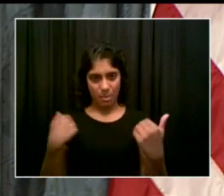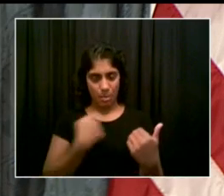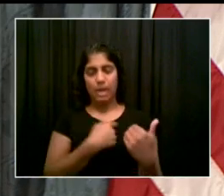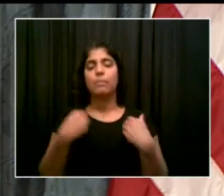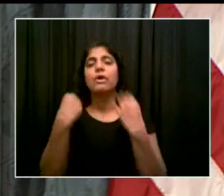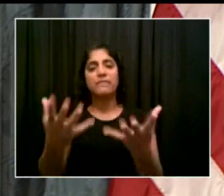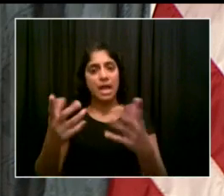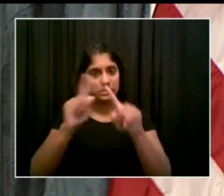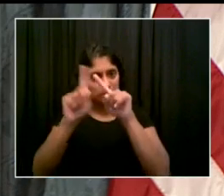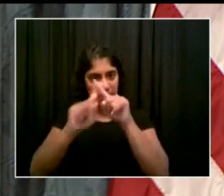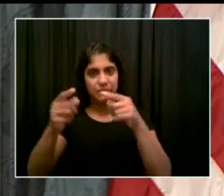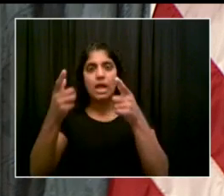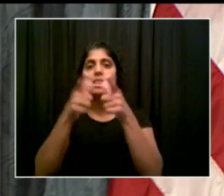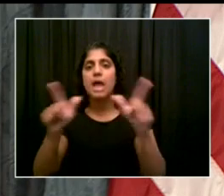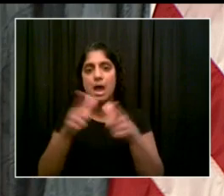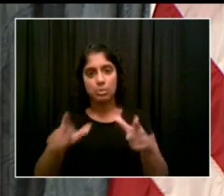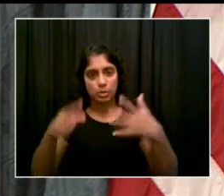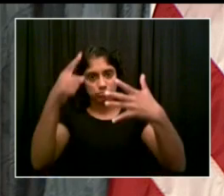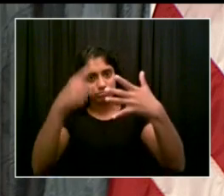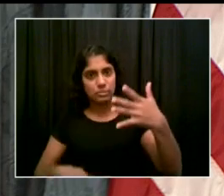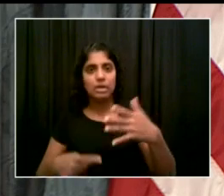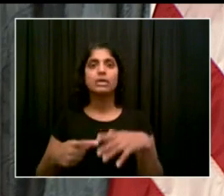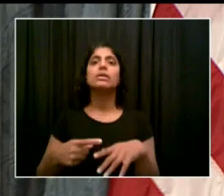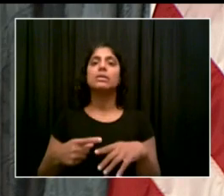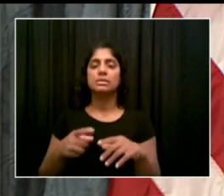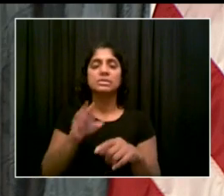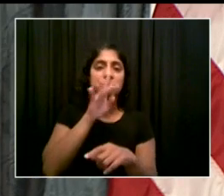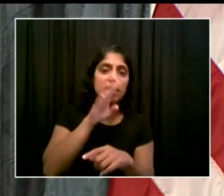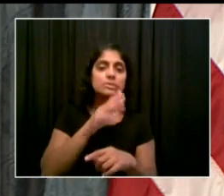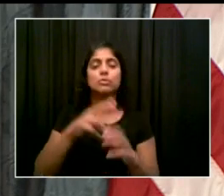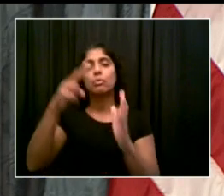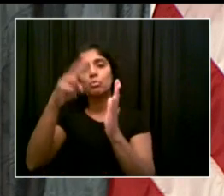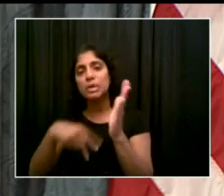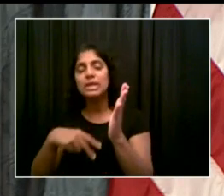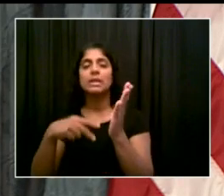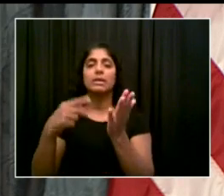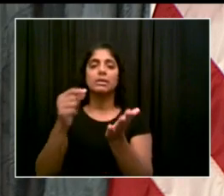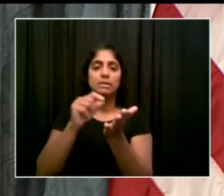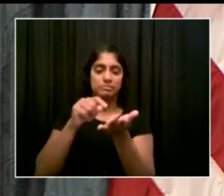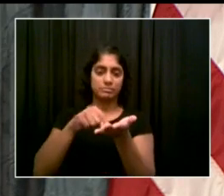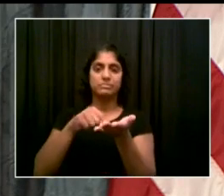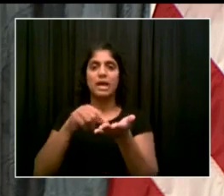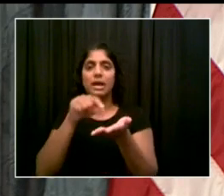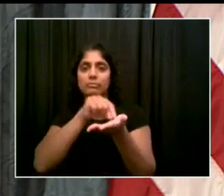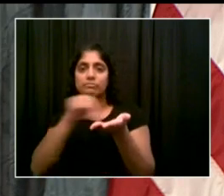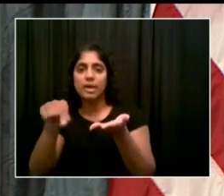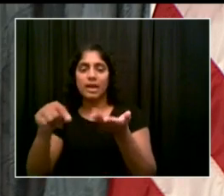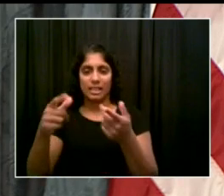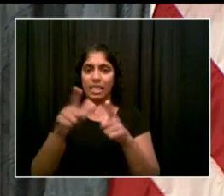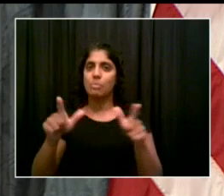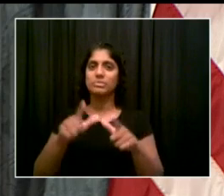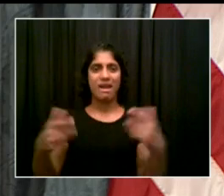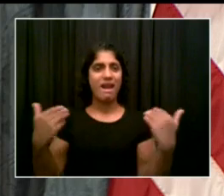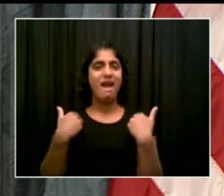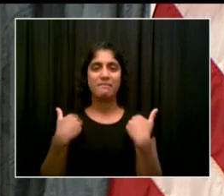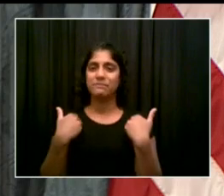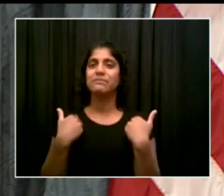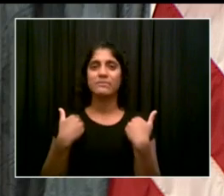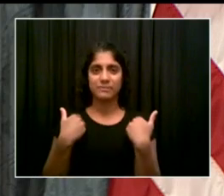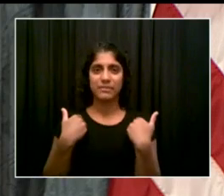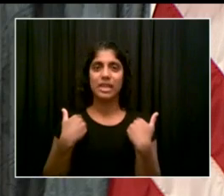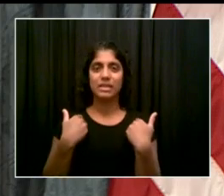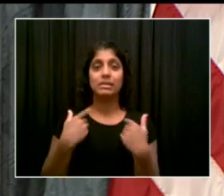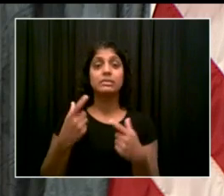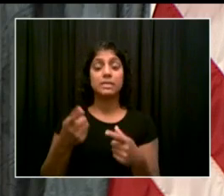have employed bilingual staff members among our canvassers. We have access to interpreter lines, for our outreach